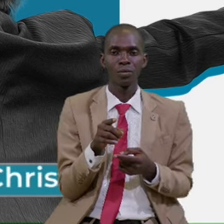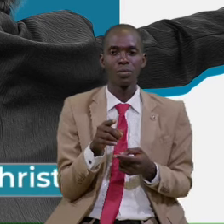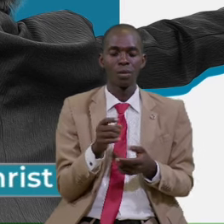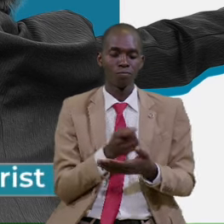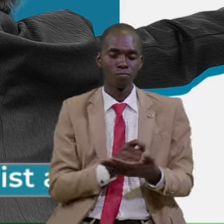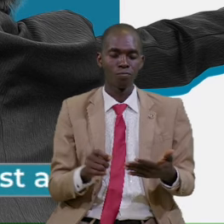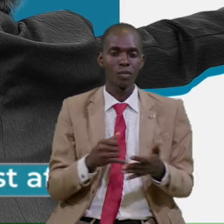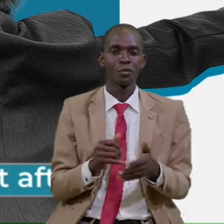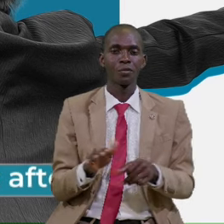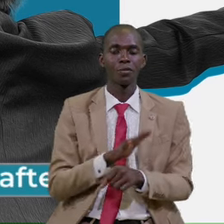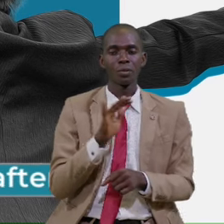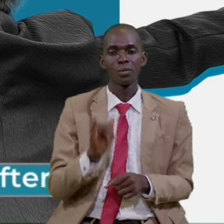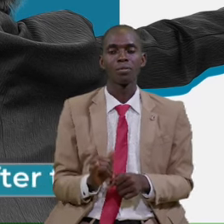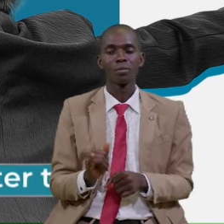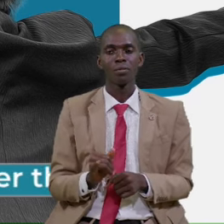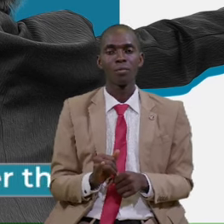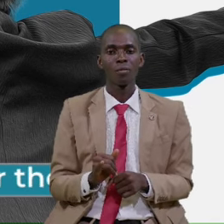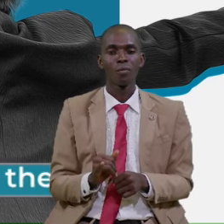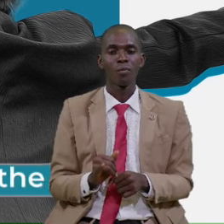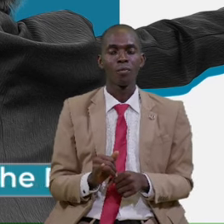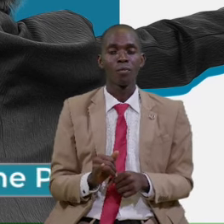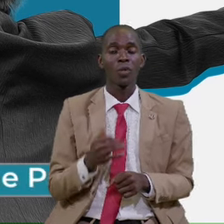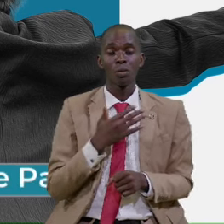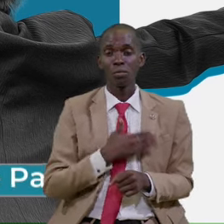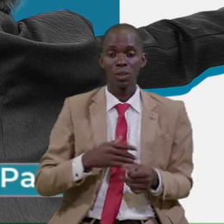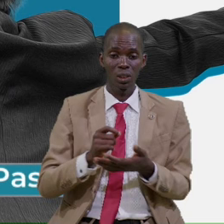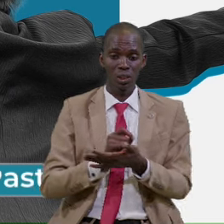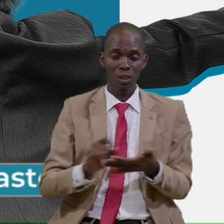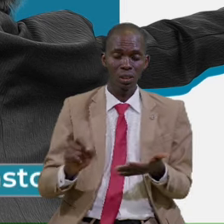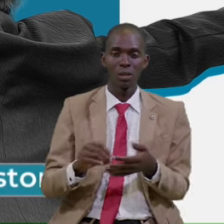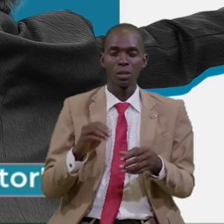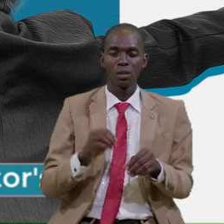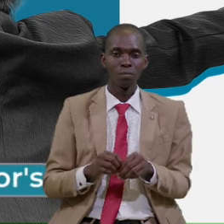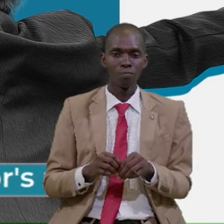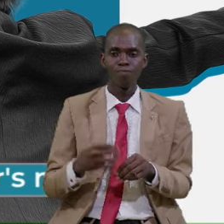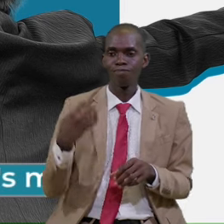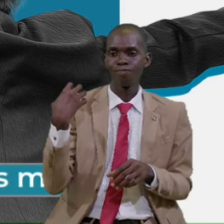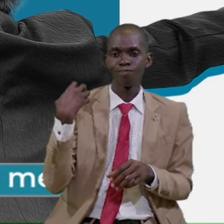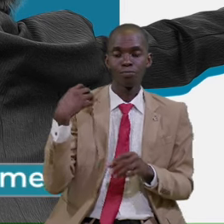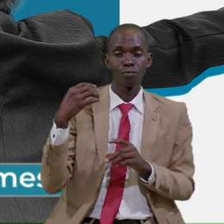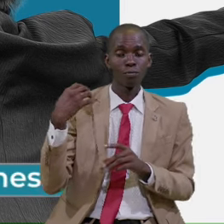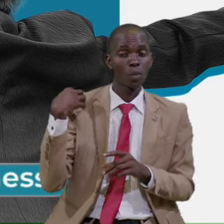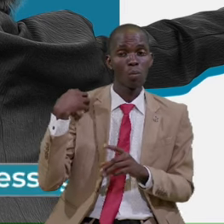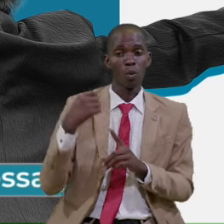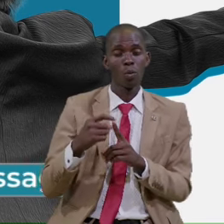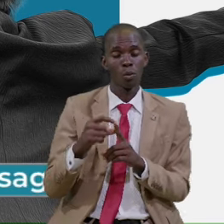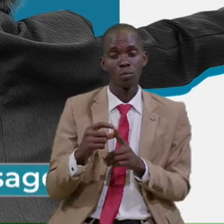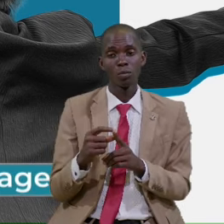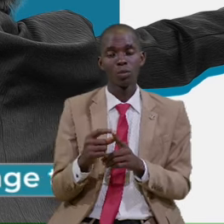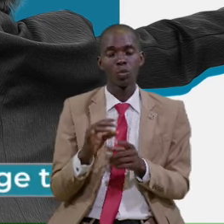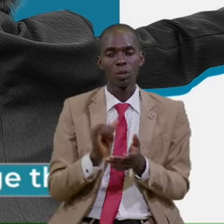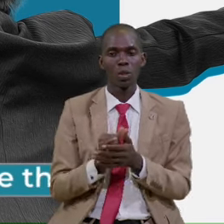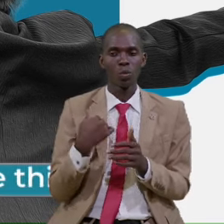fully preferably you should use the upper case that is capital later so we'll be able to read what